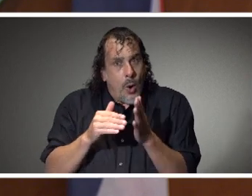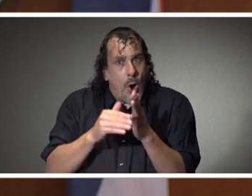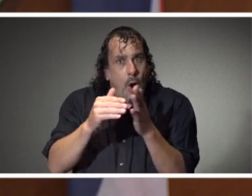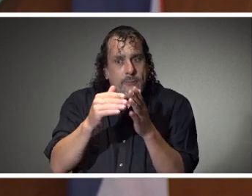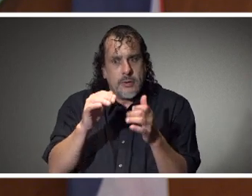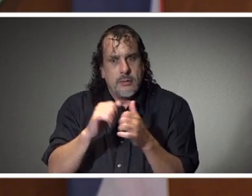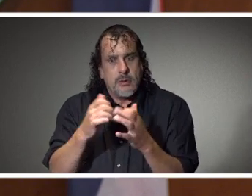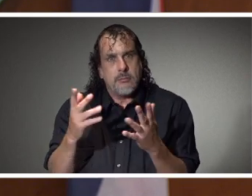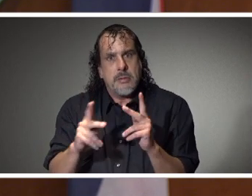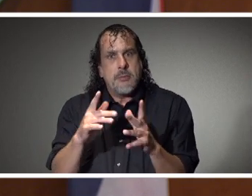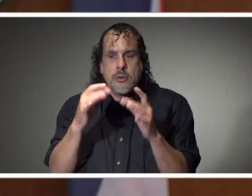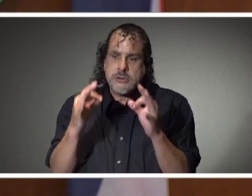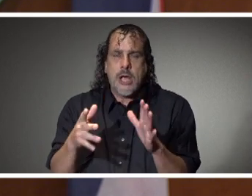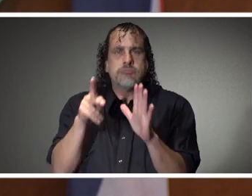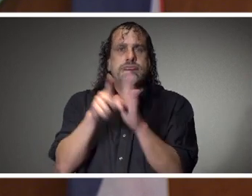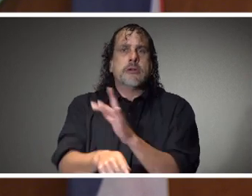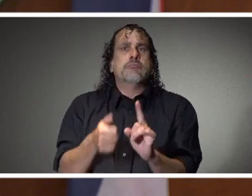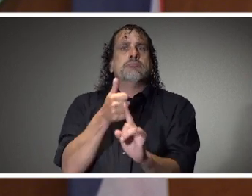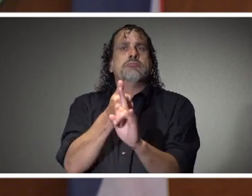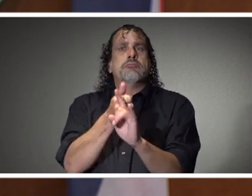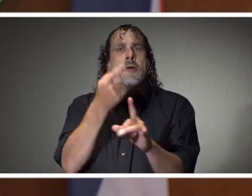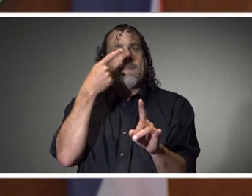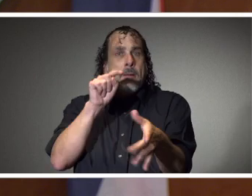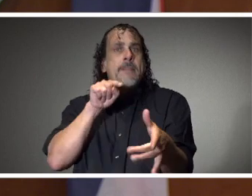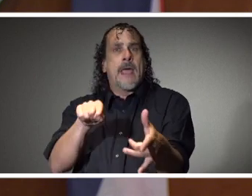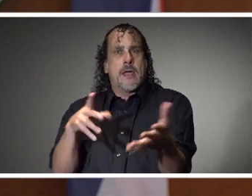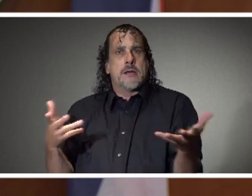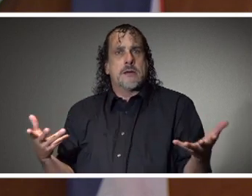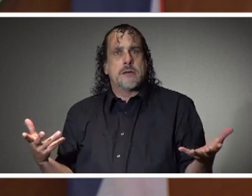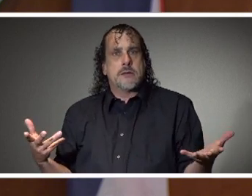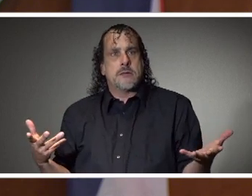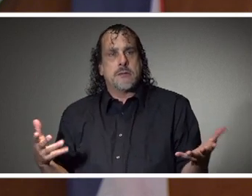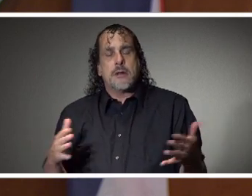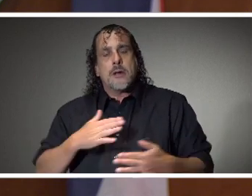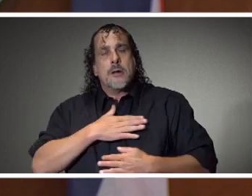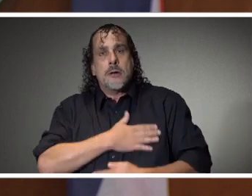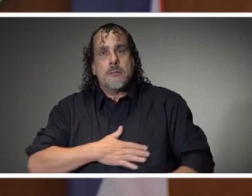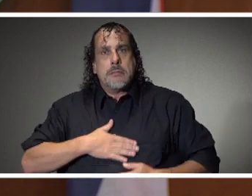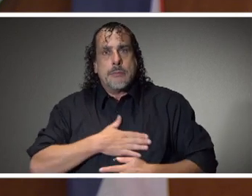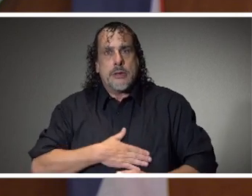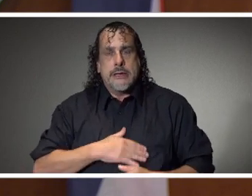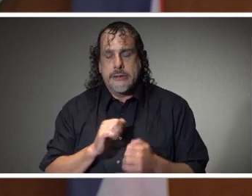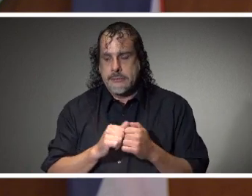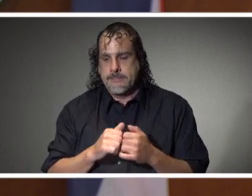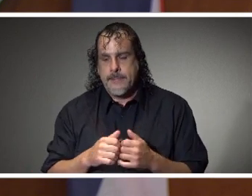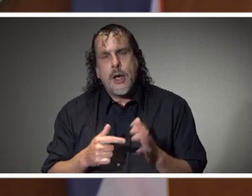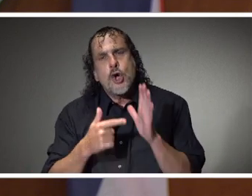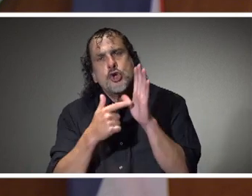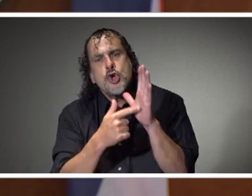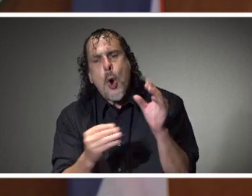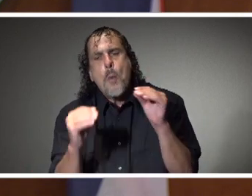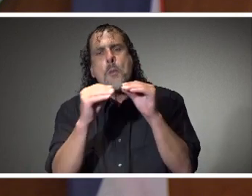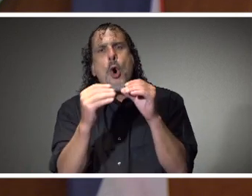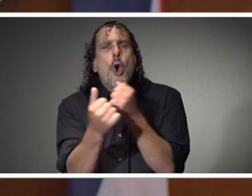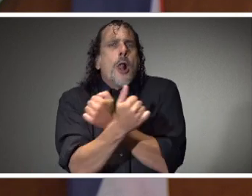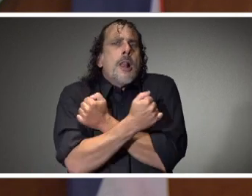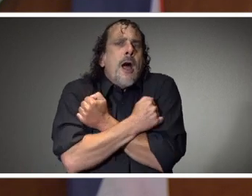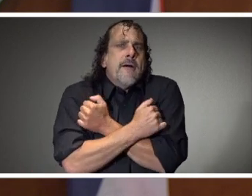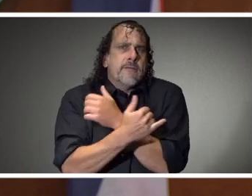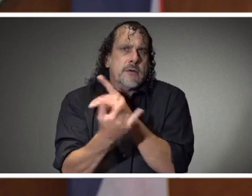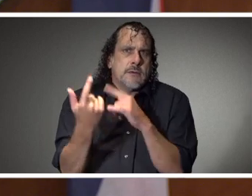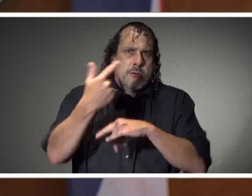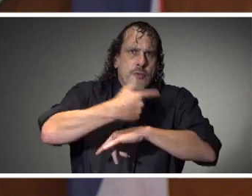deadly. Please, to my fellow Mississippians, show some extra love today. Show some